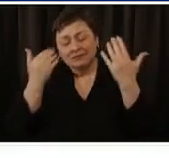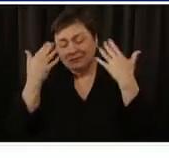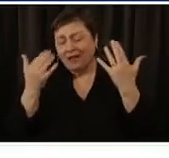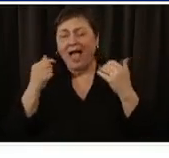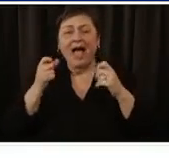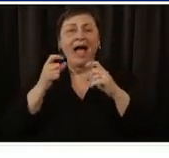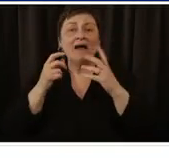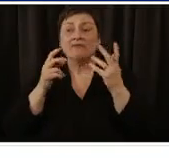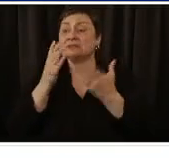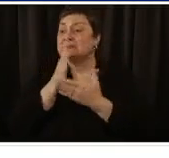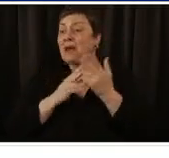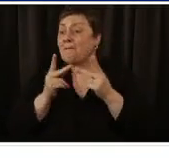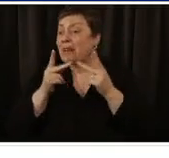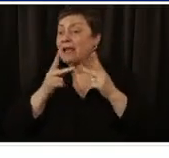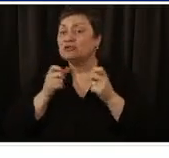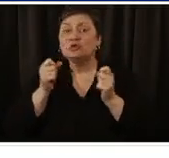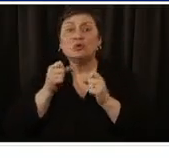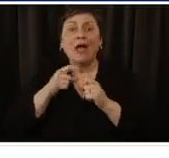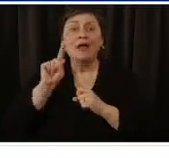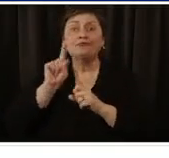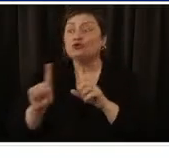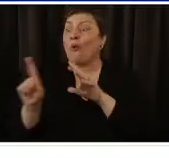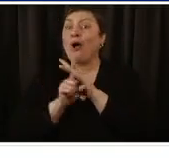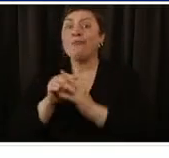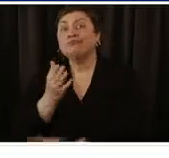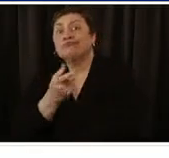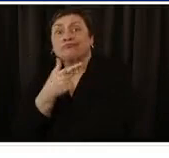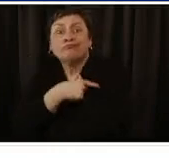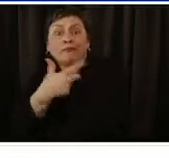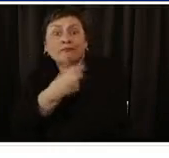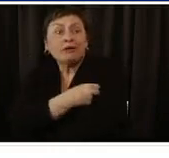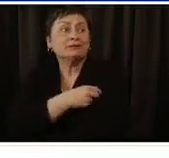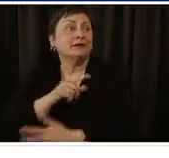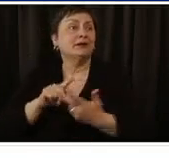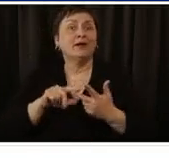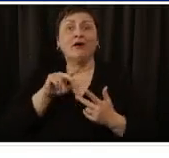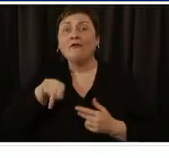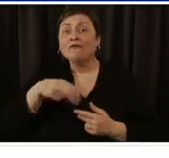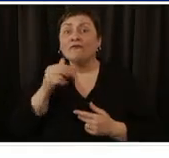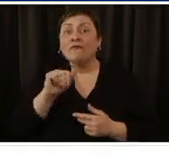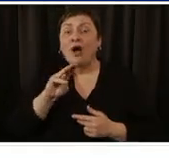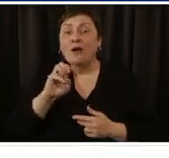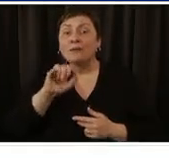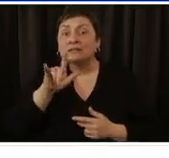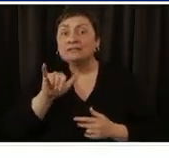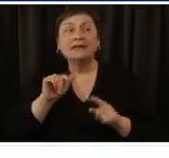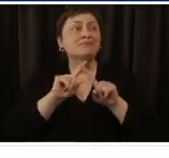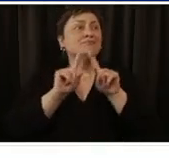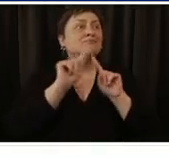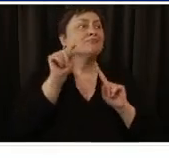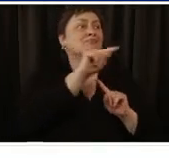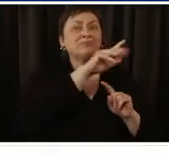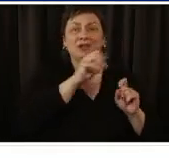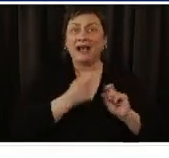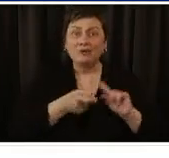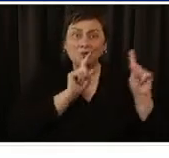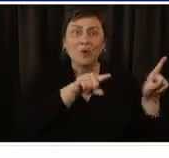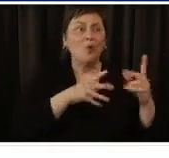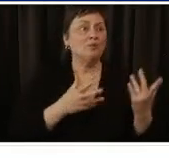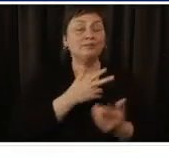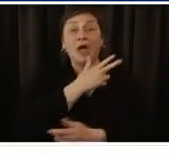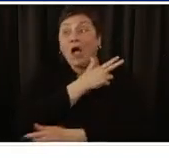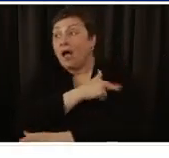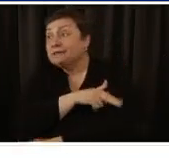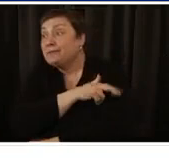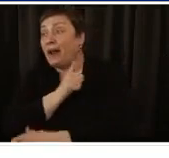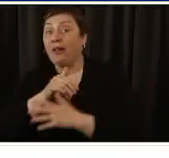show up without appointments. Pharmacies across the state all have open appointments as well. Your hospital, community health